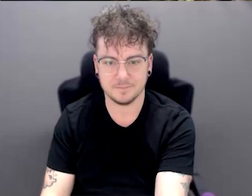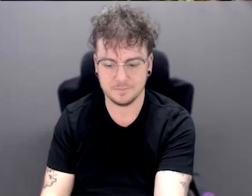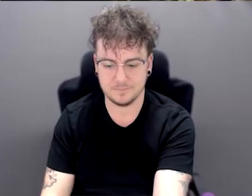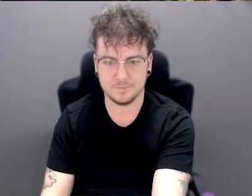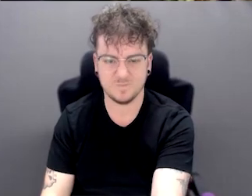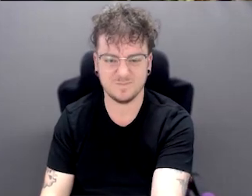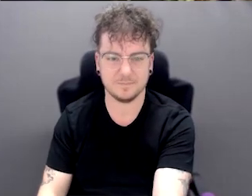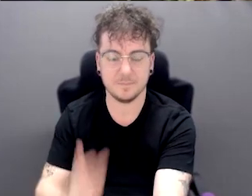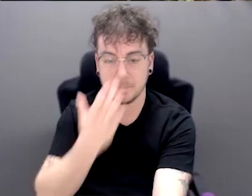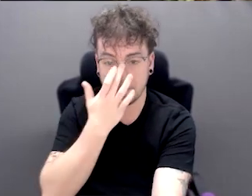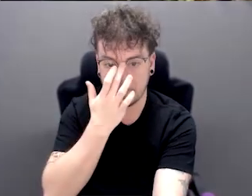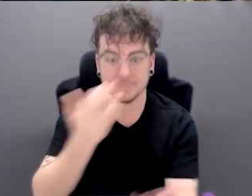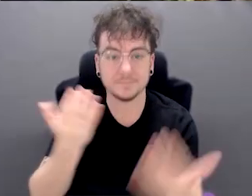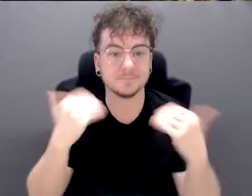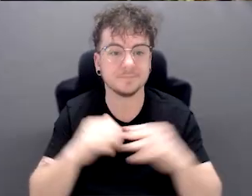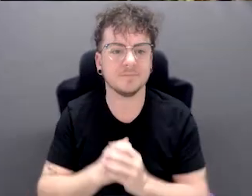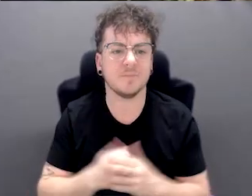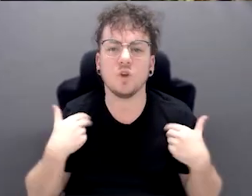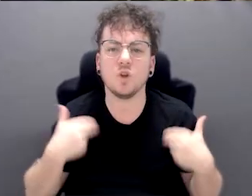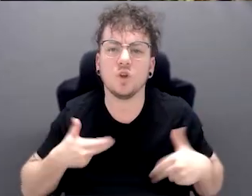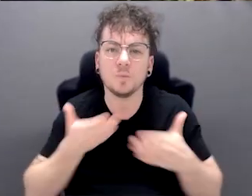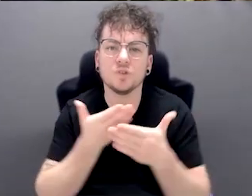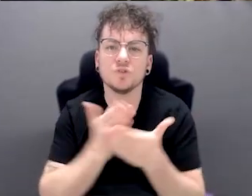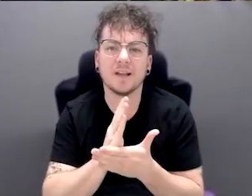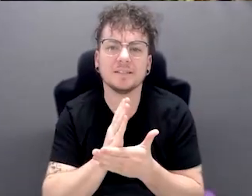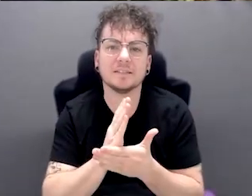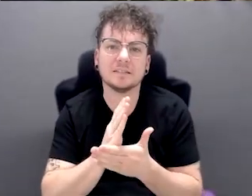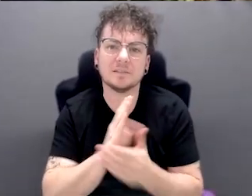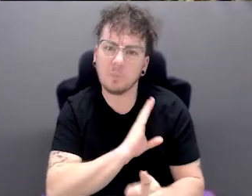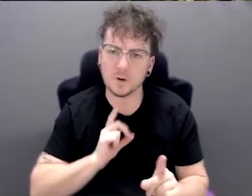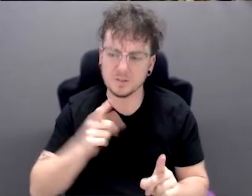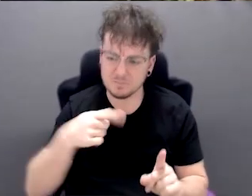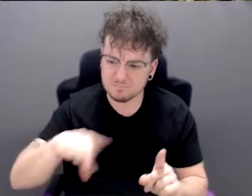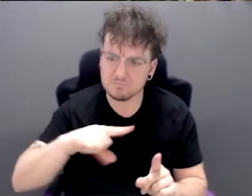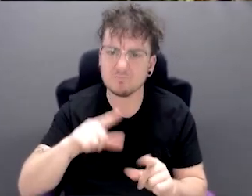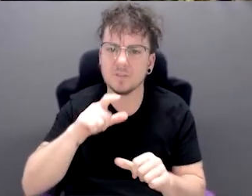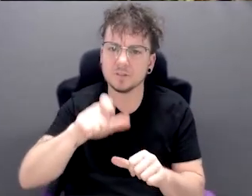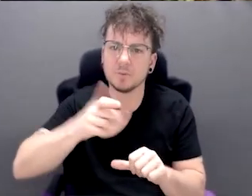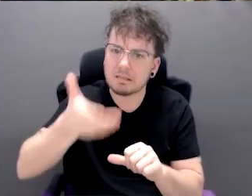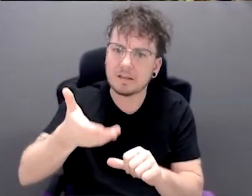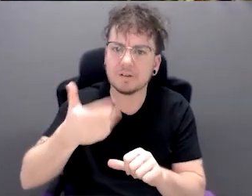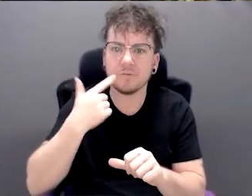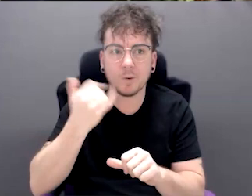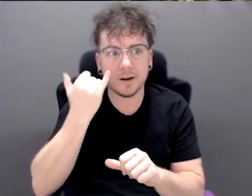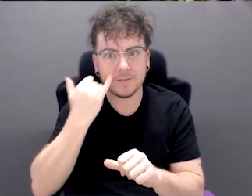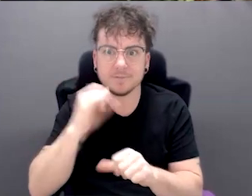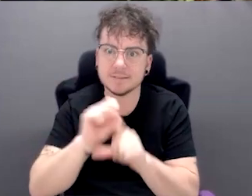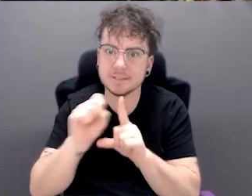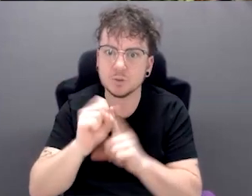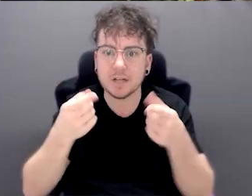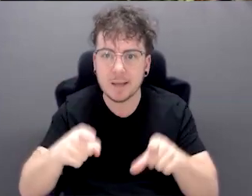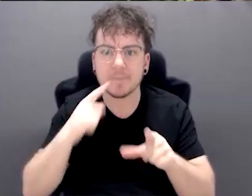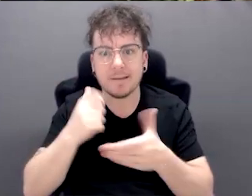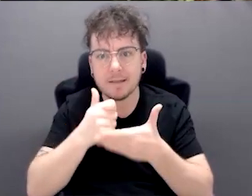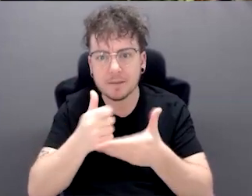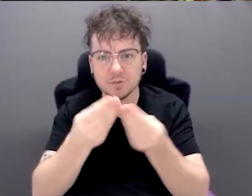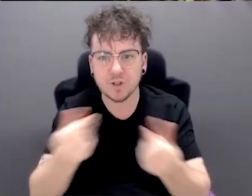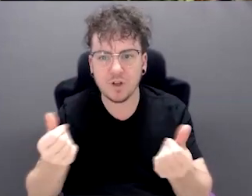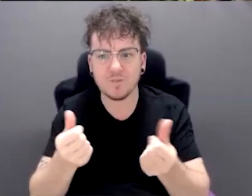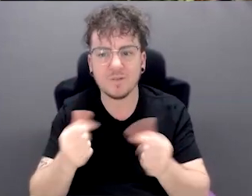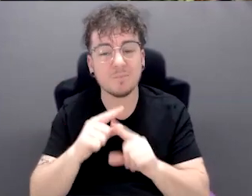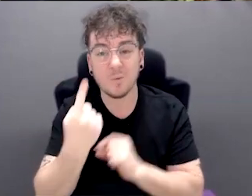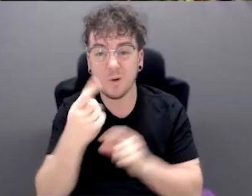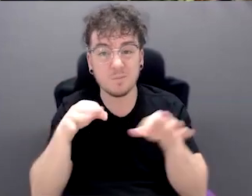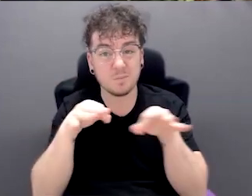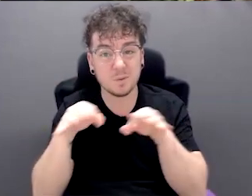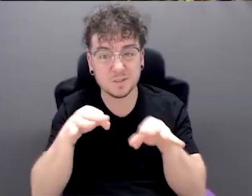Human rights boards are meant to provide a remedy when discrimination has occurred. However, as one participant explained,